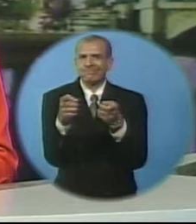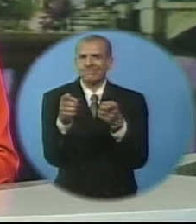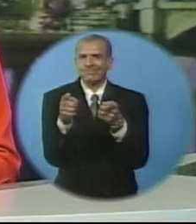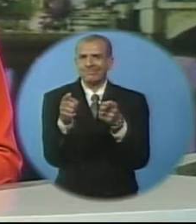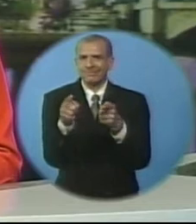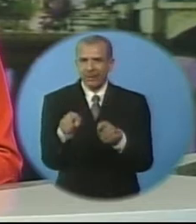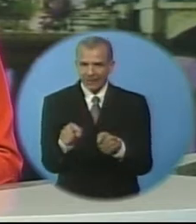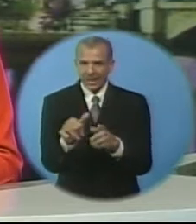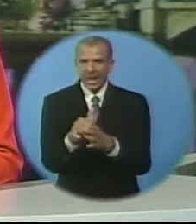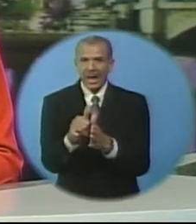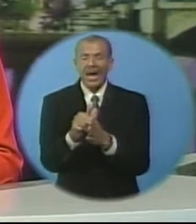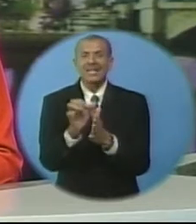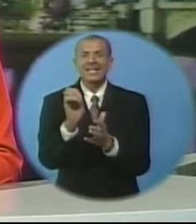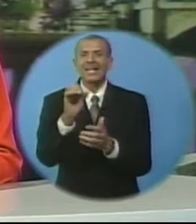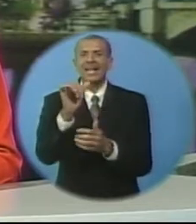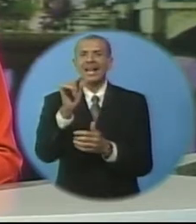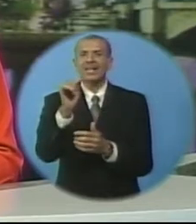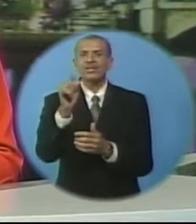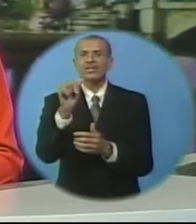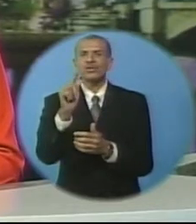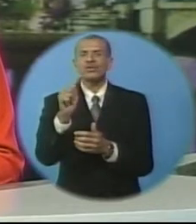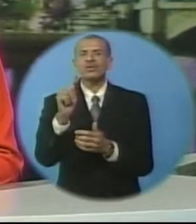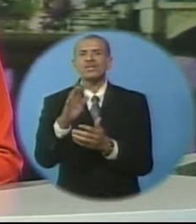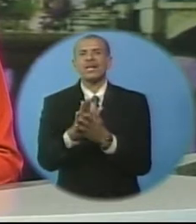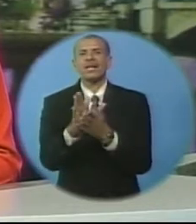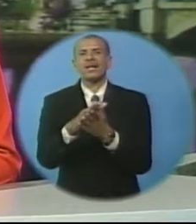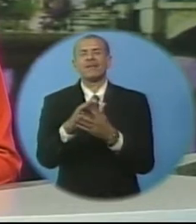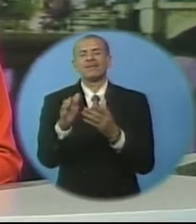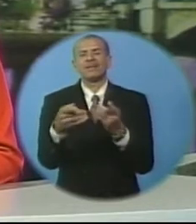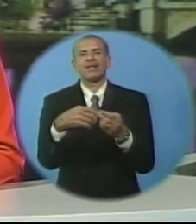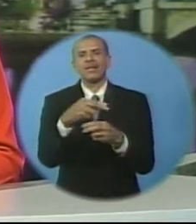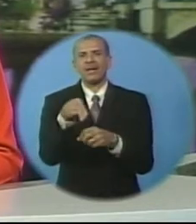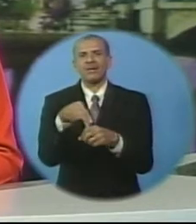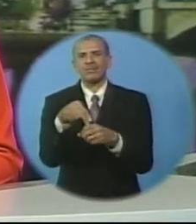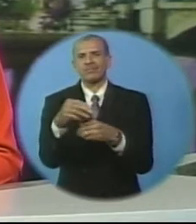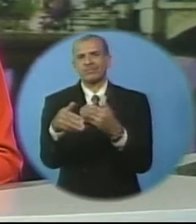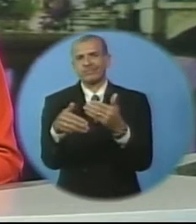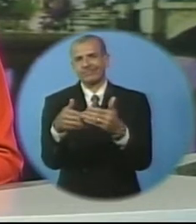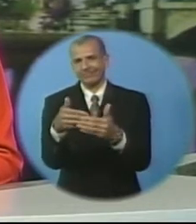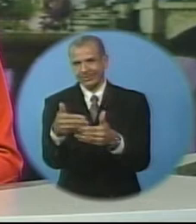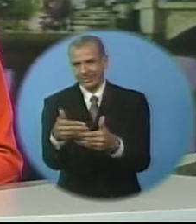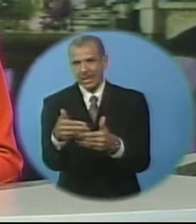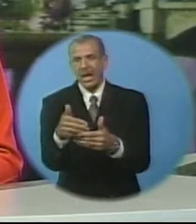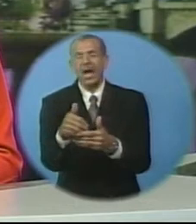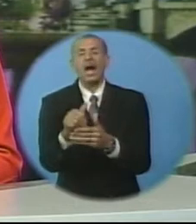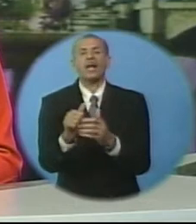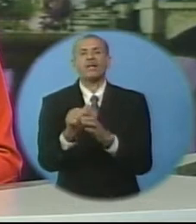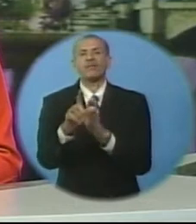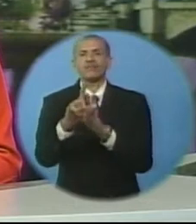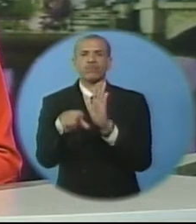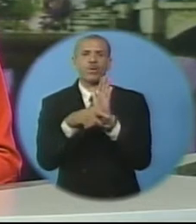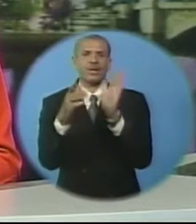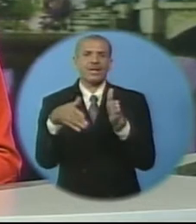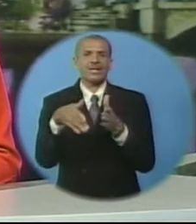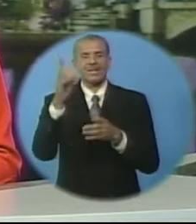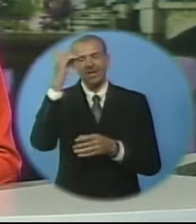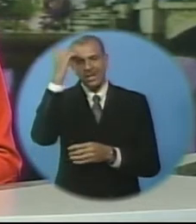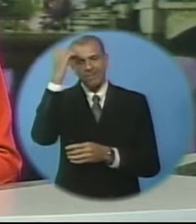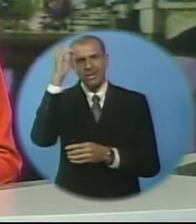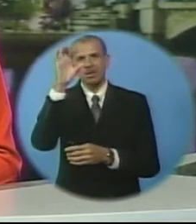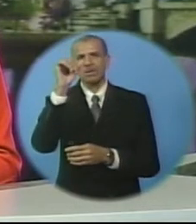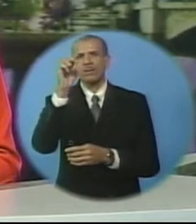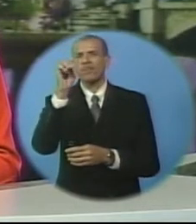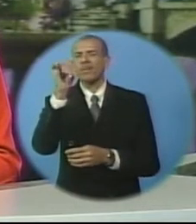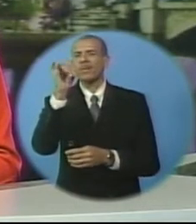the center of the Ellerslie School issue take its natural course. Attorney at law David Comichong says both the Barbados Union